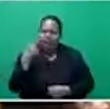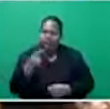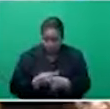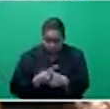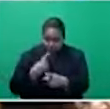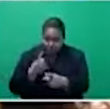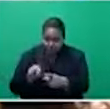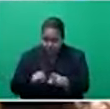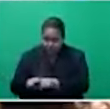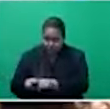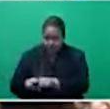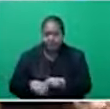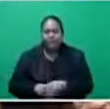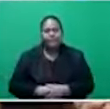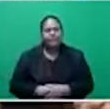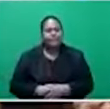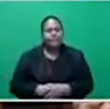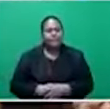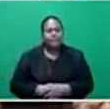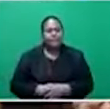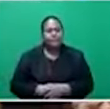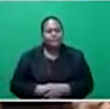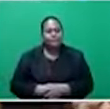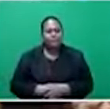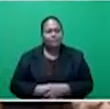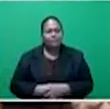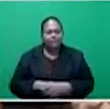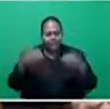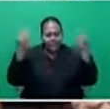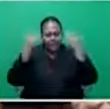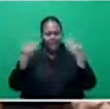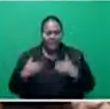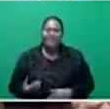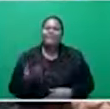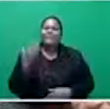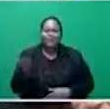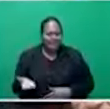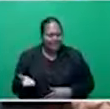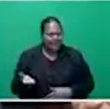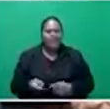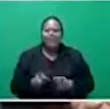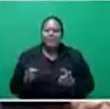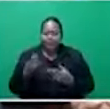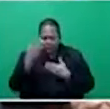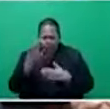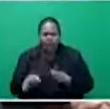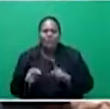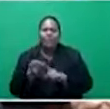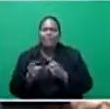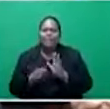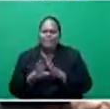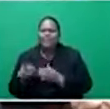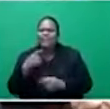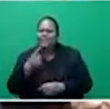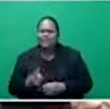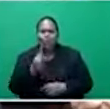Speaker, sir. Mr. Speaker, sir. This is the kind of what we call, Honourable Prasad said the Sangamoli